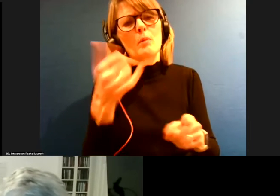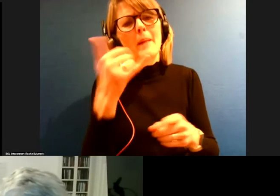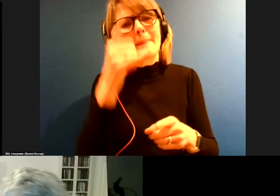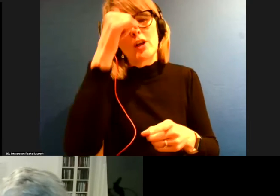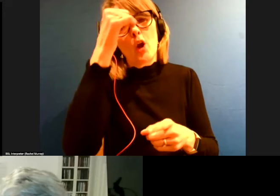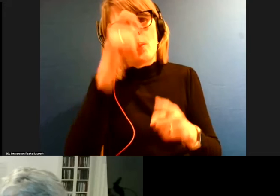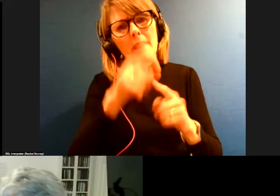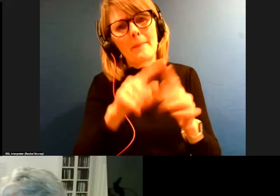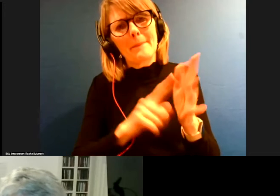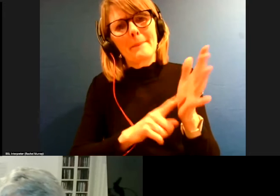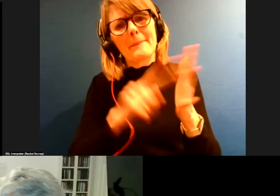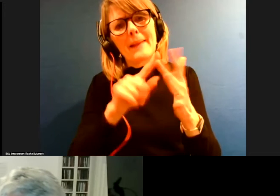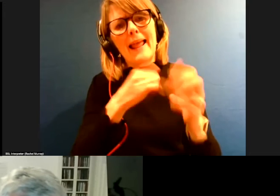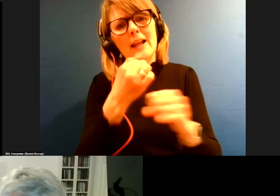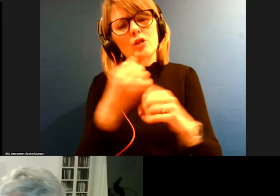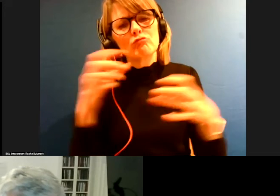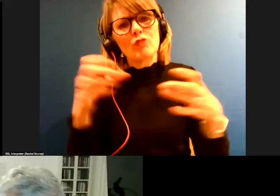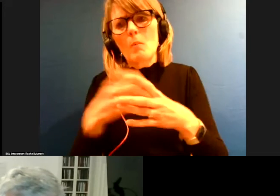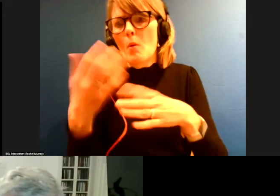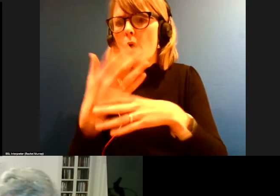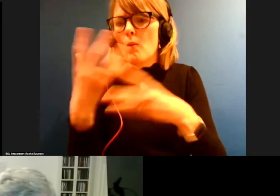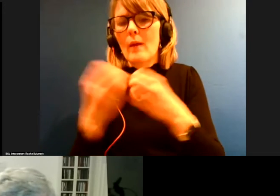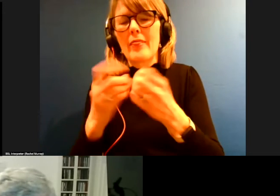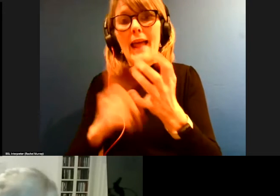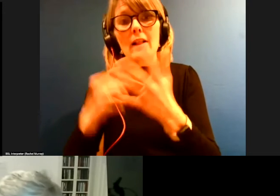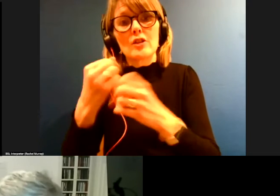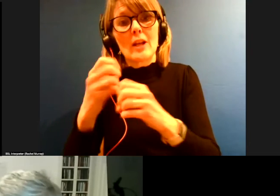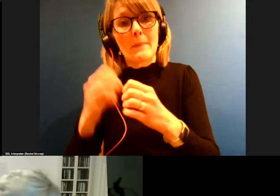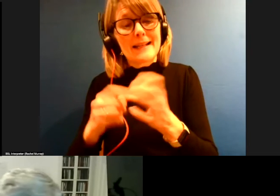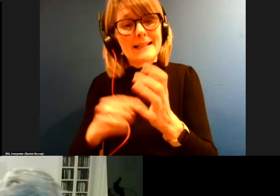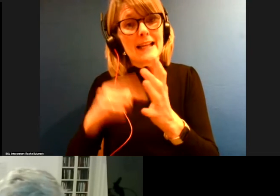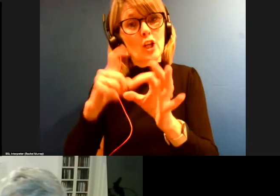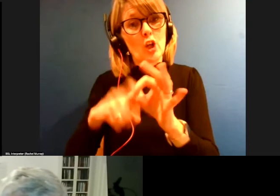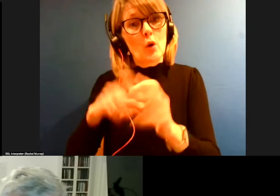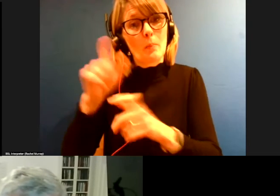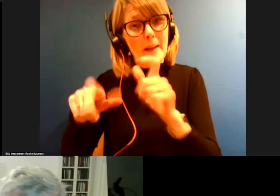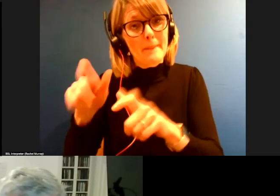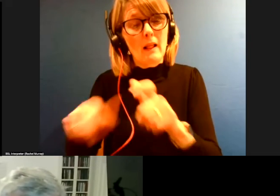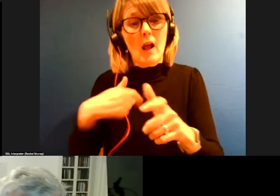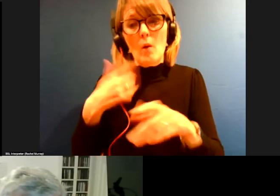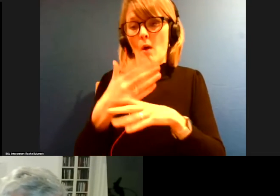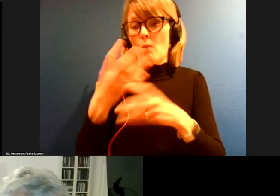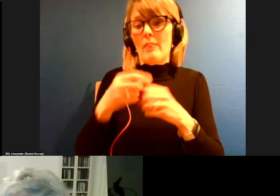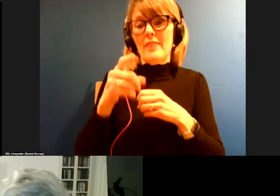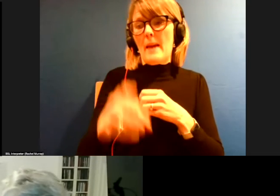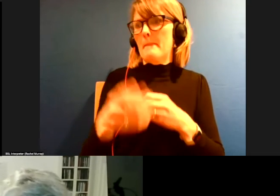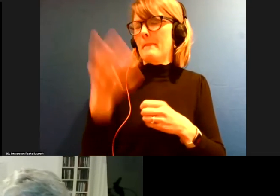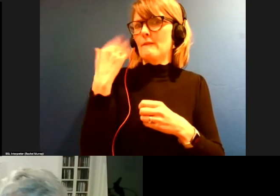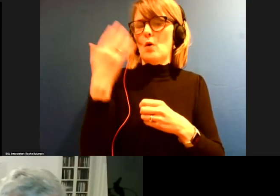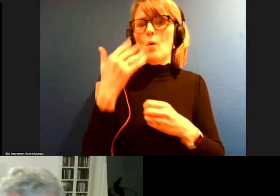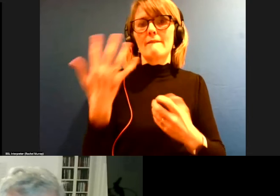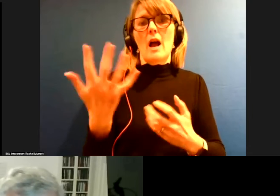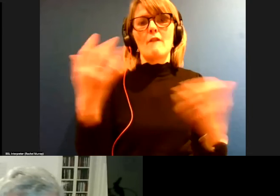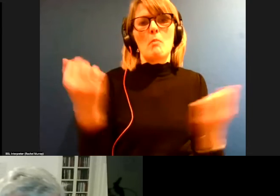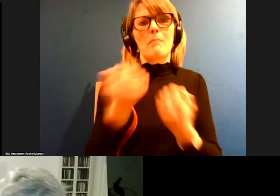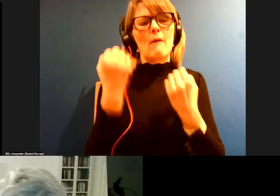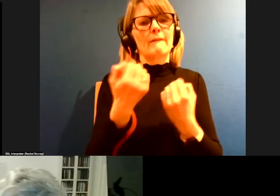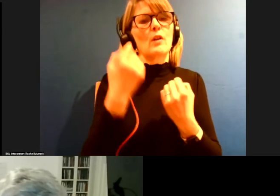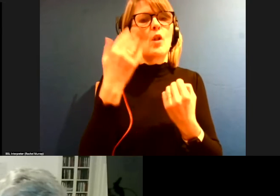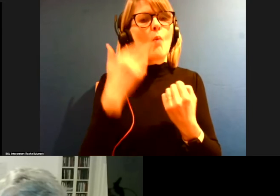with LGBT people. I worked with the Pilling Group, which initially was 5 powerful white men. They were all bishops. They